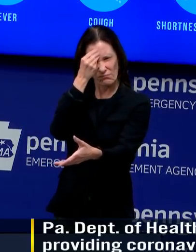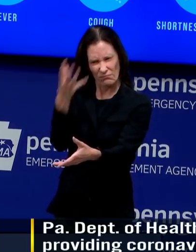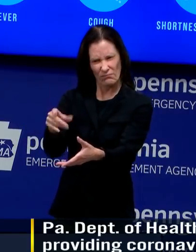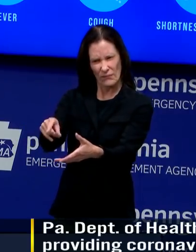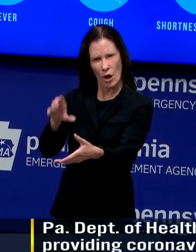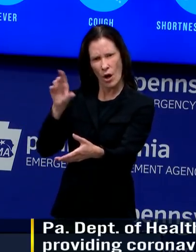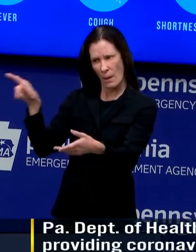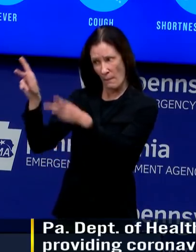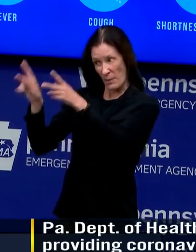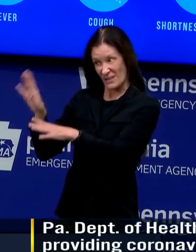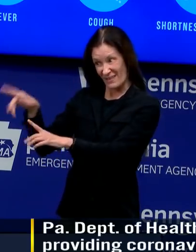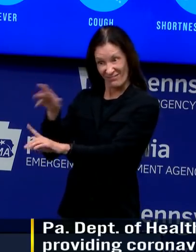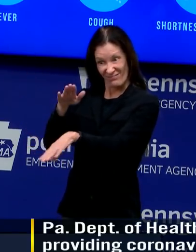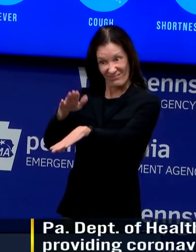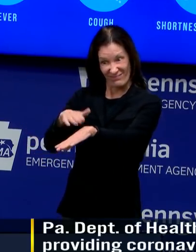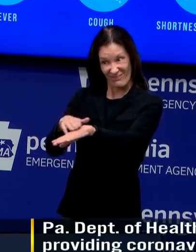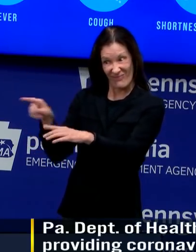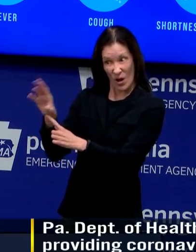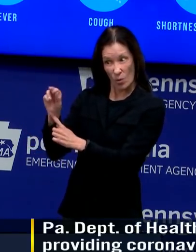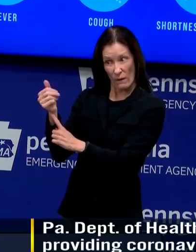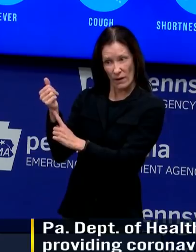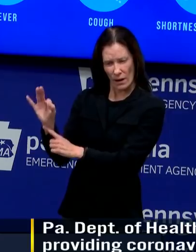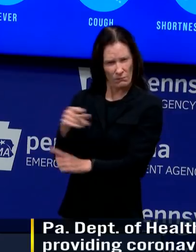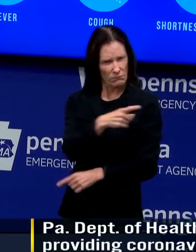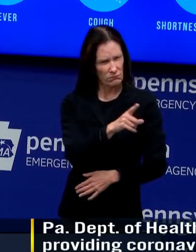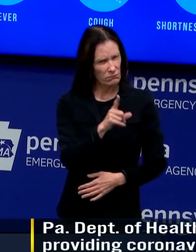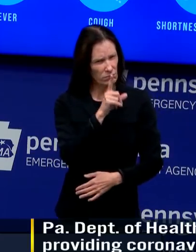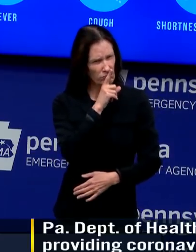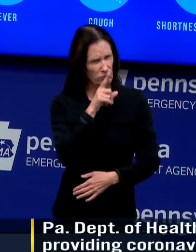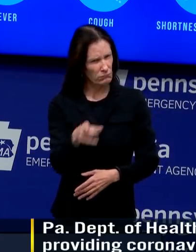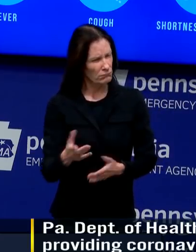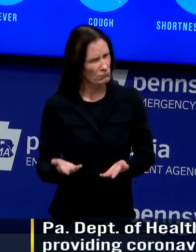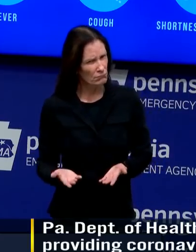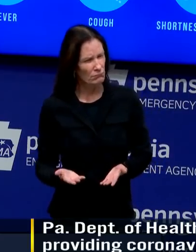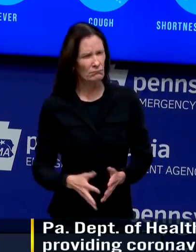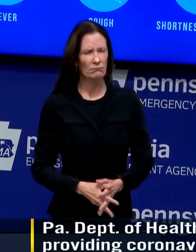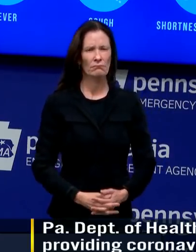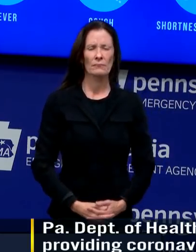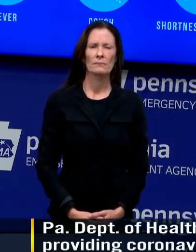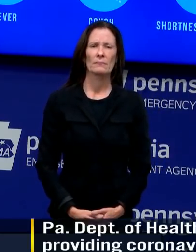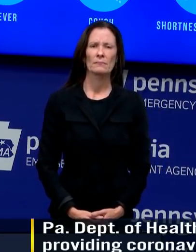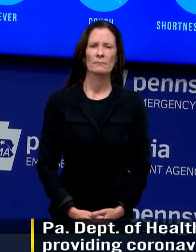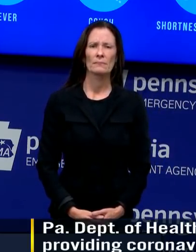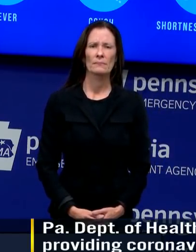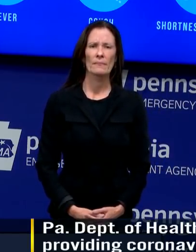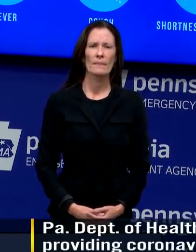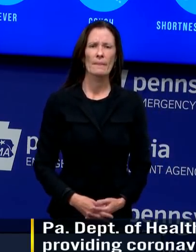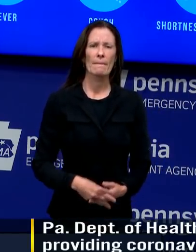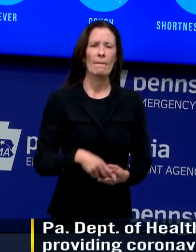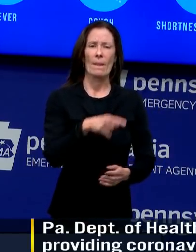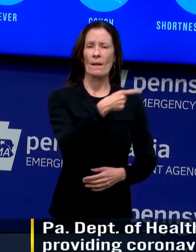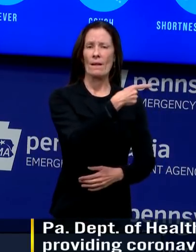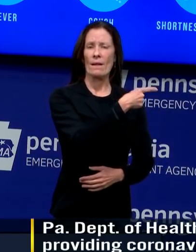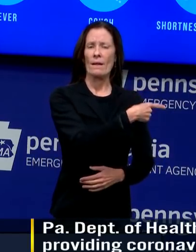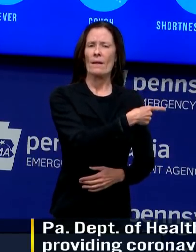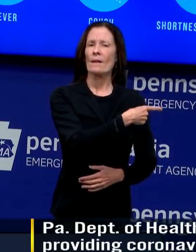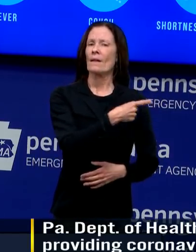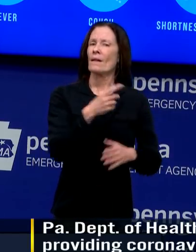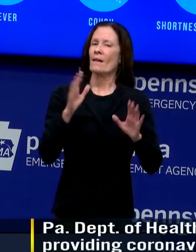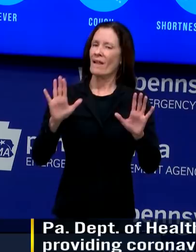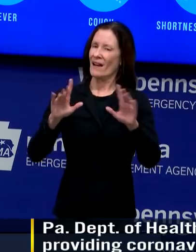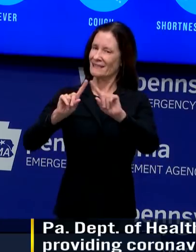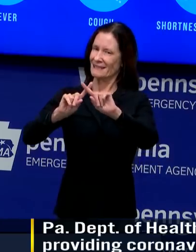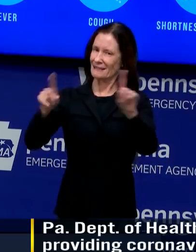so we have drawing a balance between the hospitals and the coroners, and we've